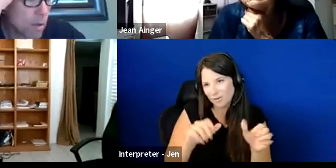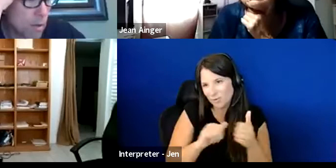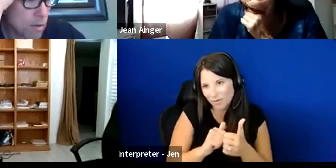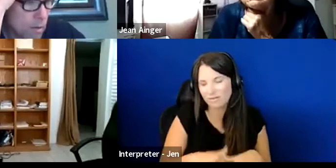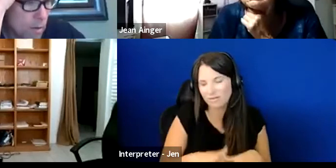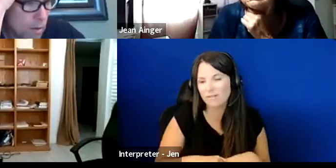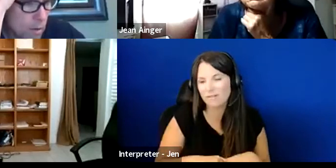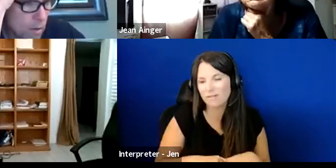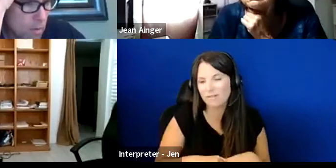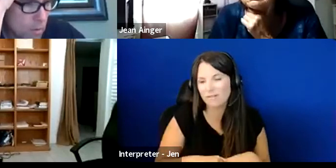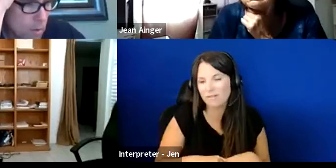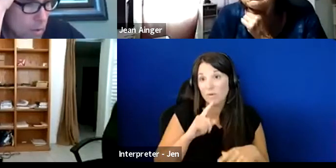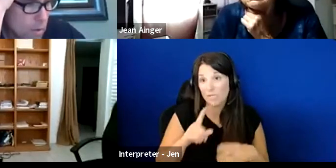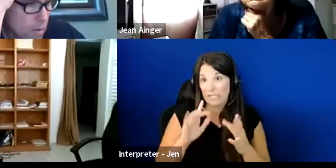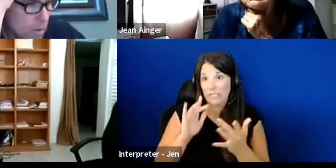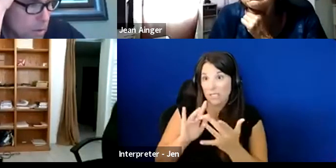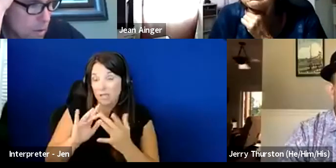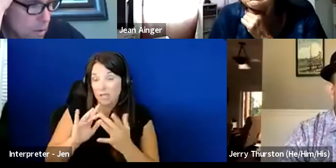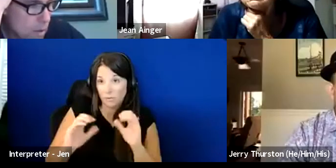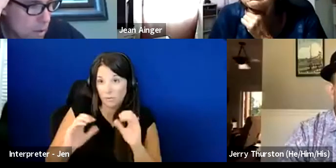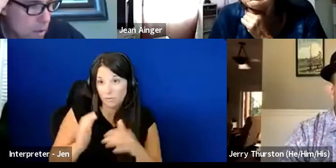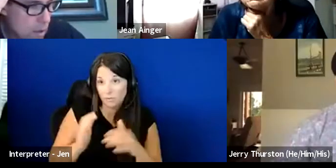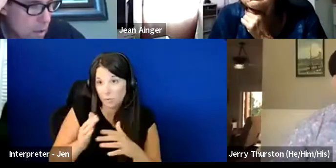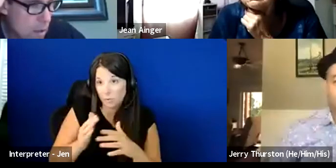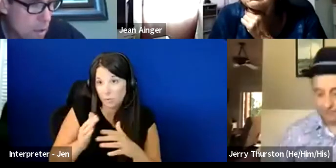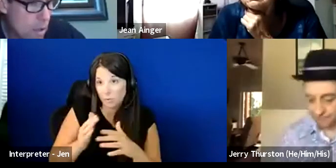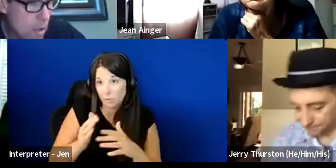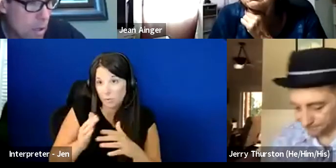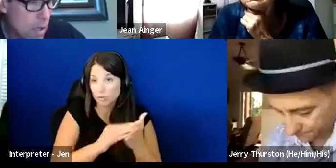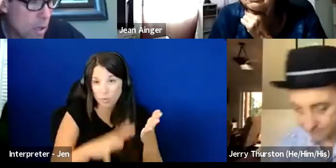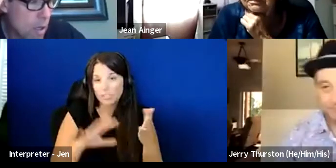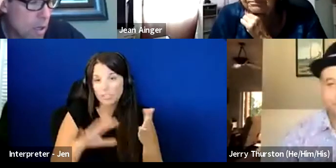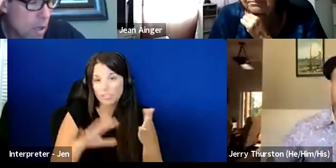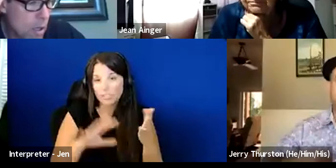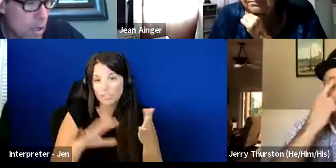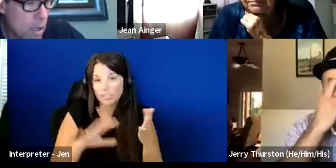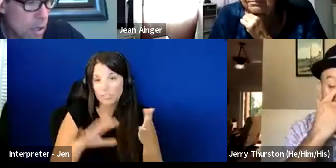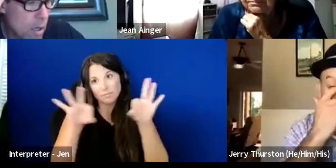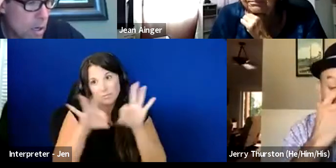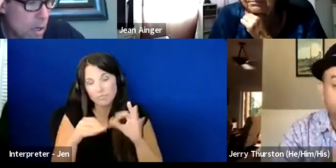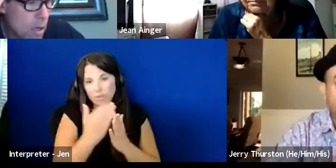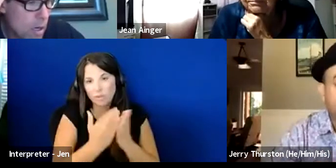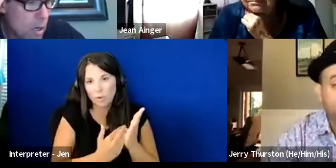instructor and student, and the course does give a lot of ideas on how to increase that.